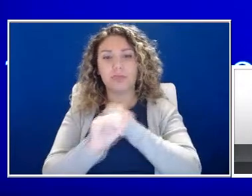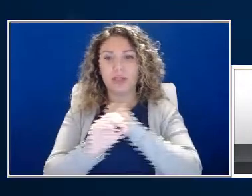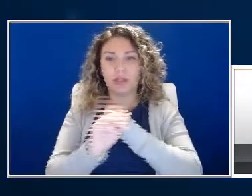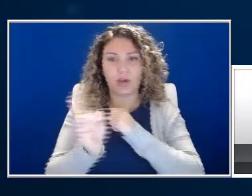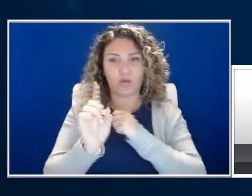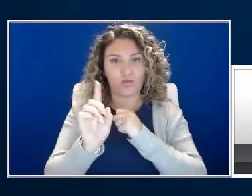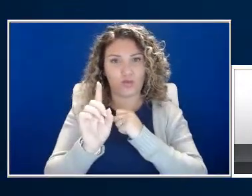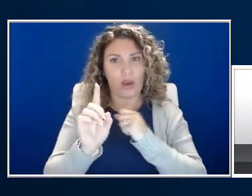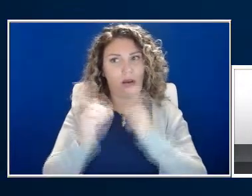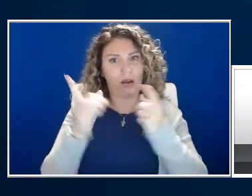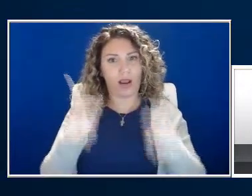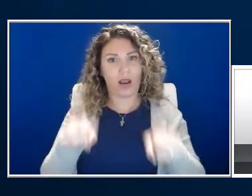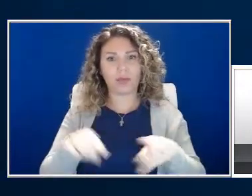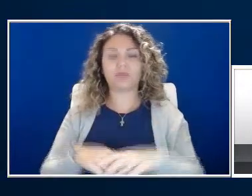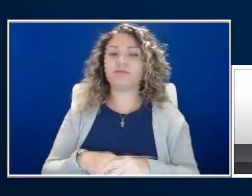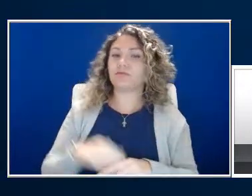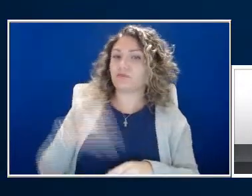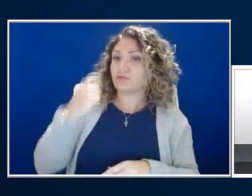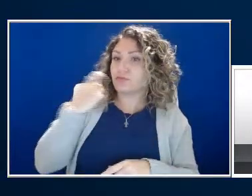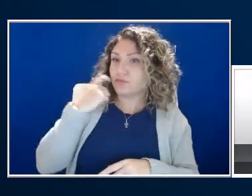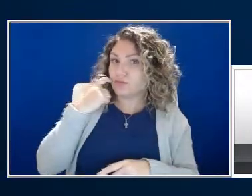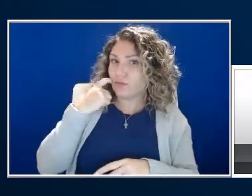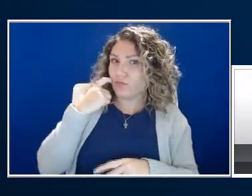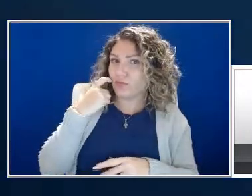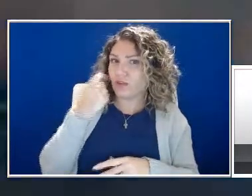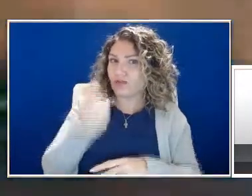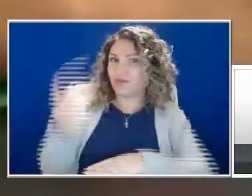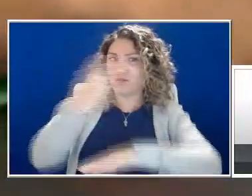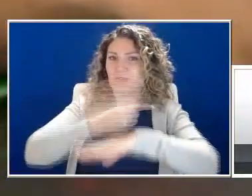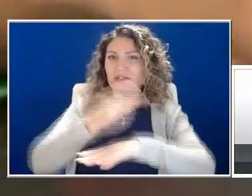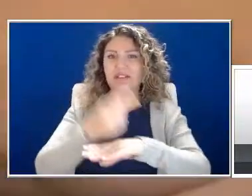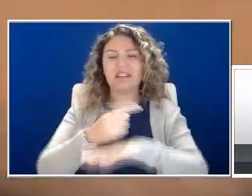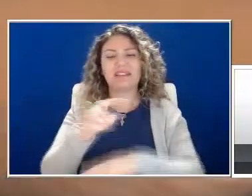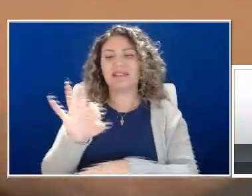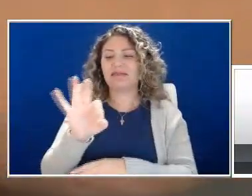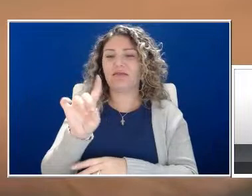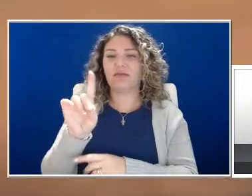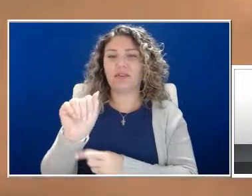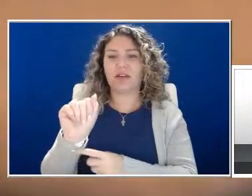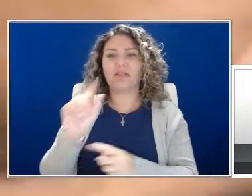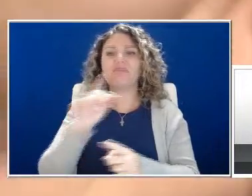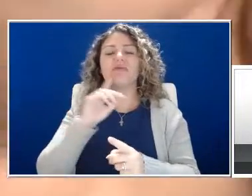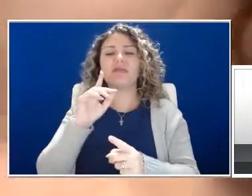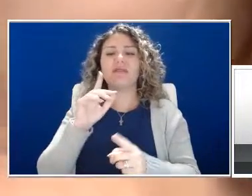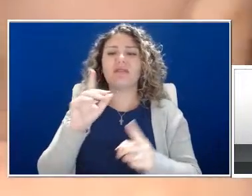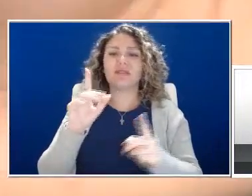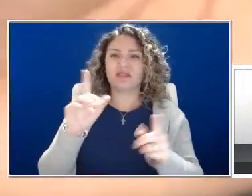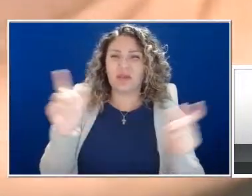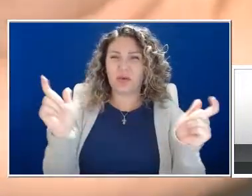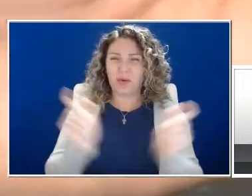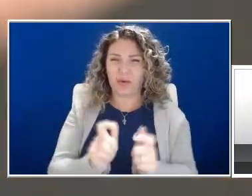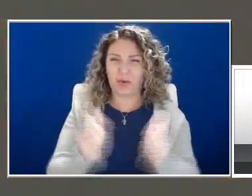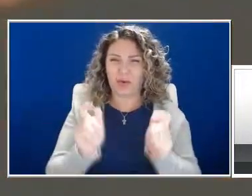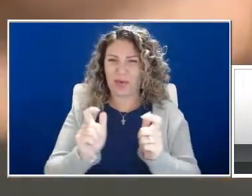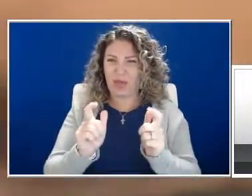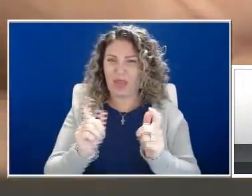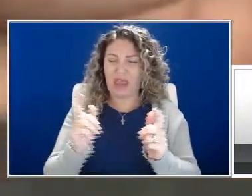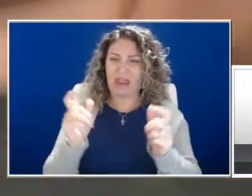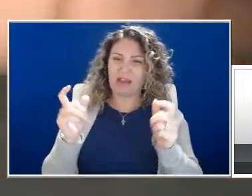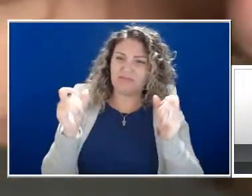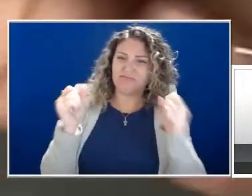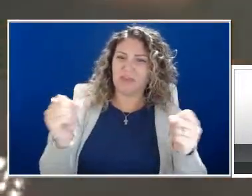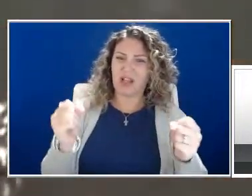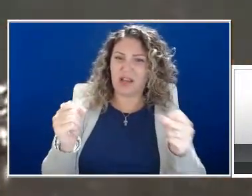within the last few days, switching gears on something here, the federal government tightened safety standards on those tiny high-powered magnets, you know, that we've heard